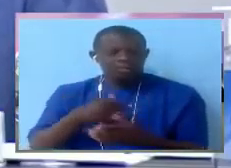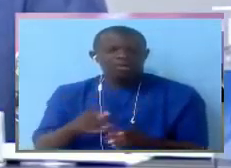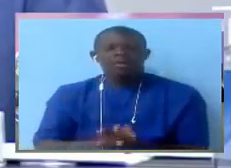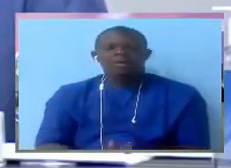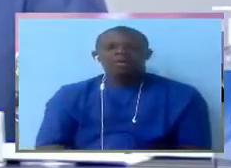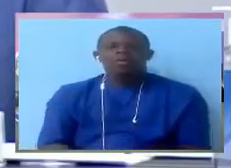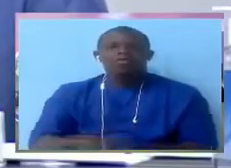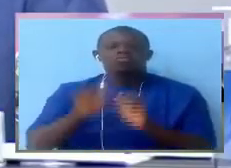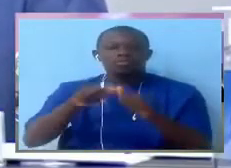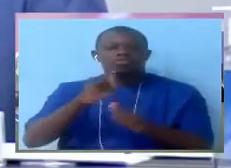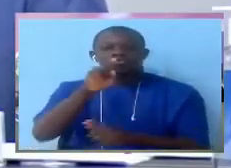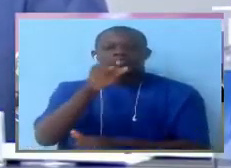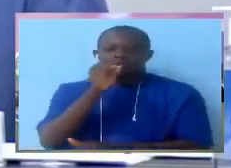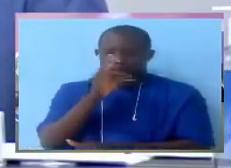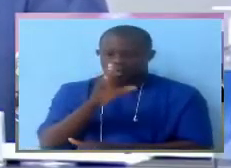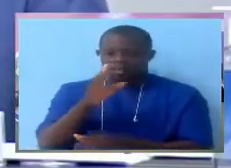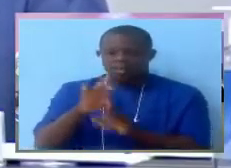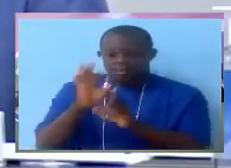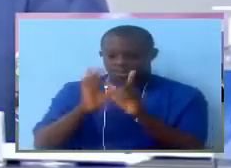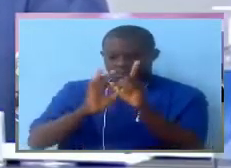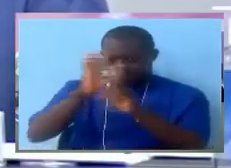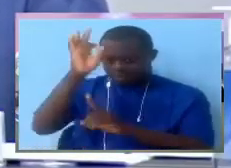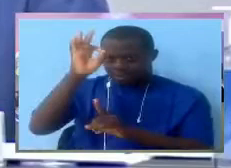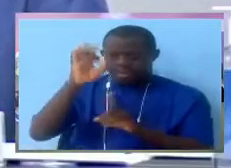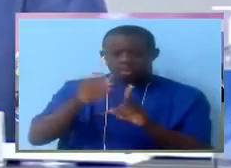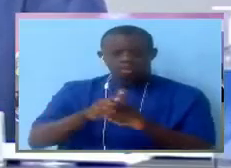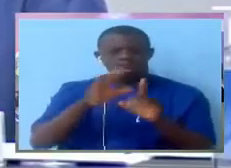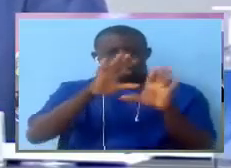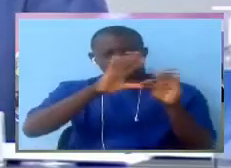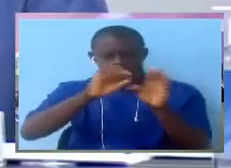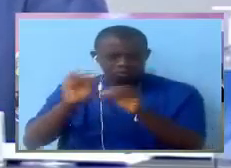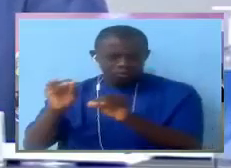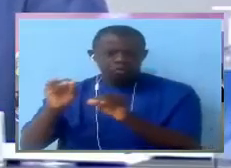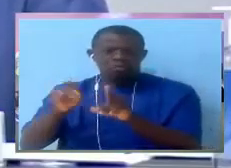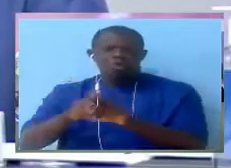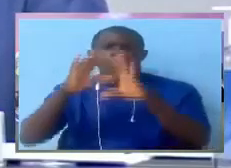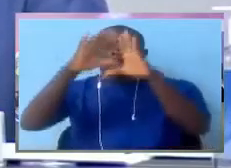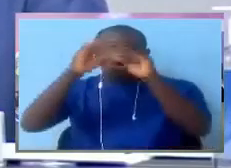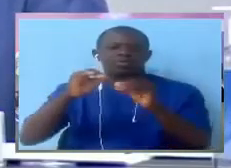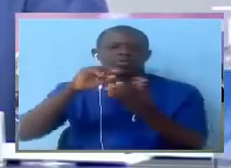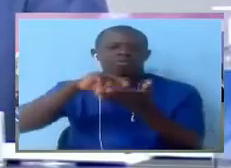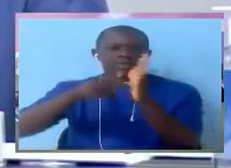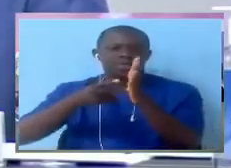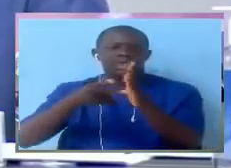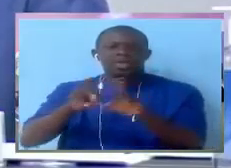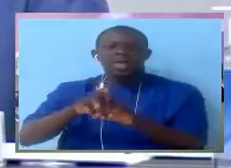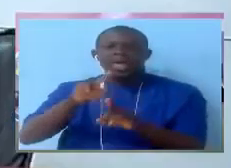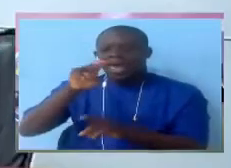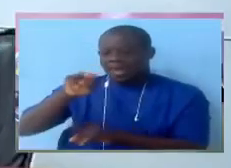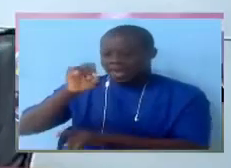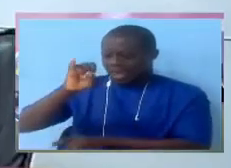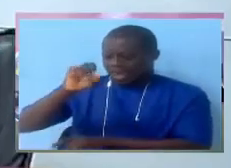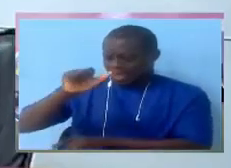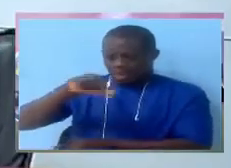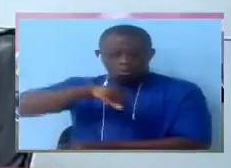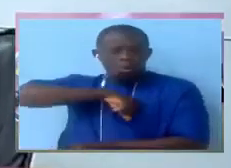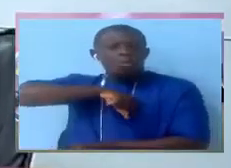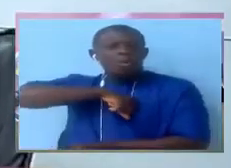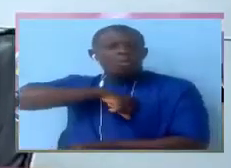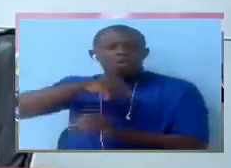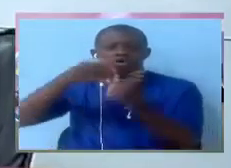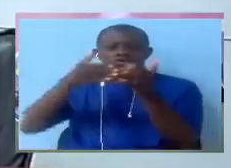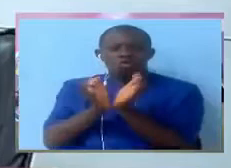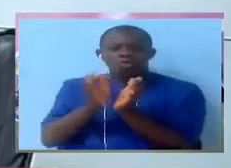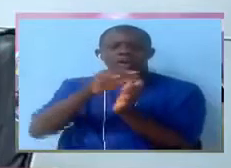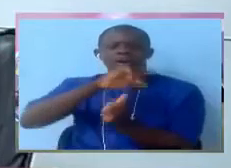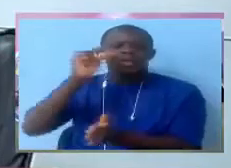Would you say that the Special Ops Unit was in fact the junglers of the NIA? Munna wahne yen